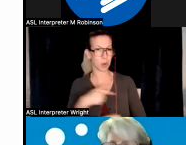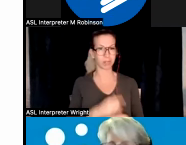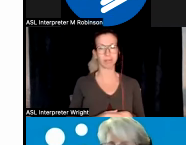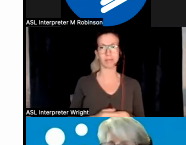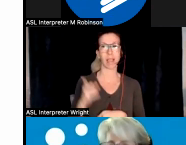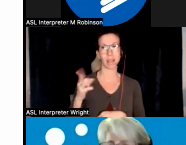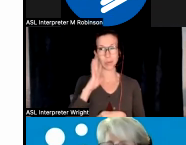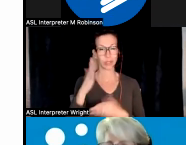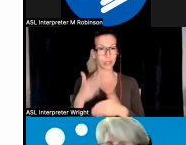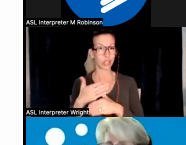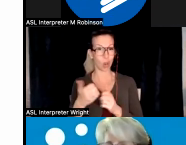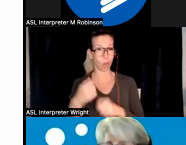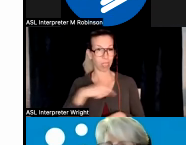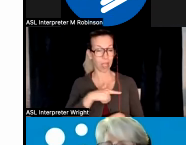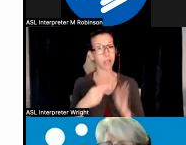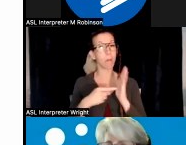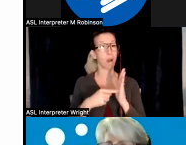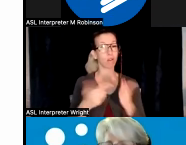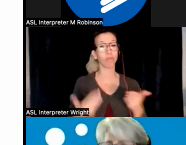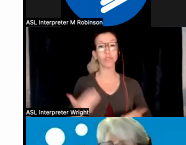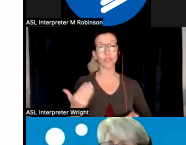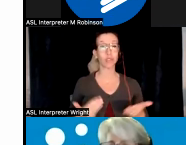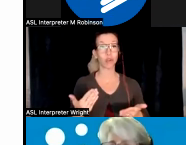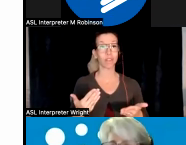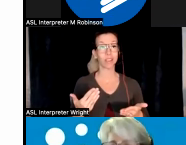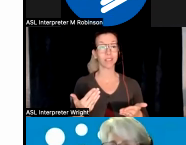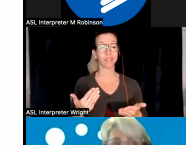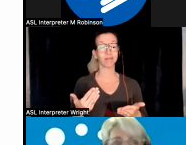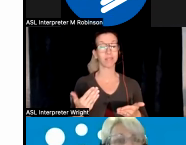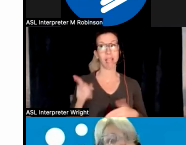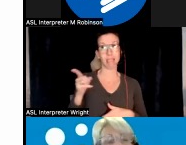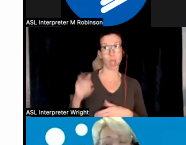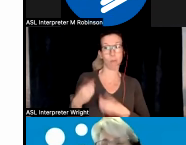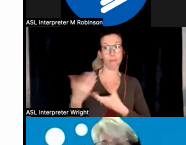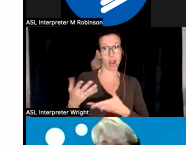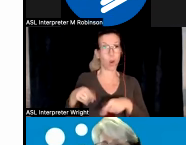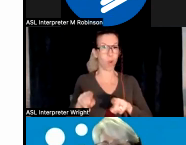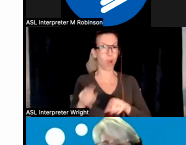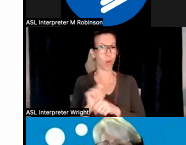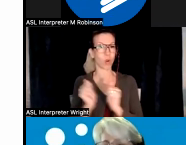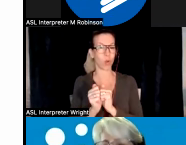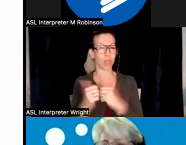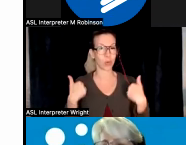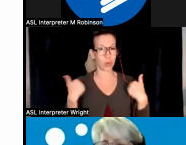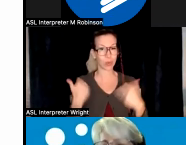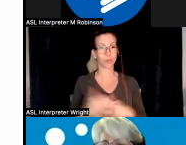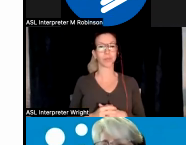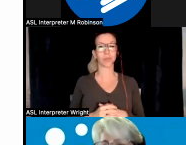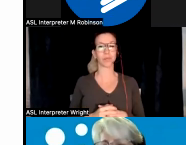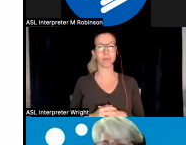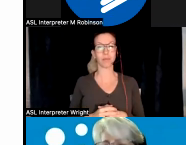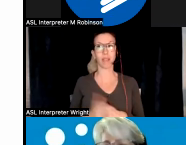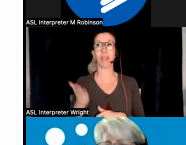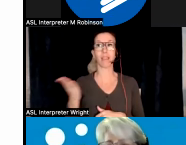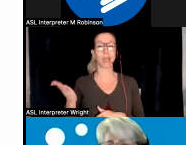model of service delivery that they provide when working with youth. And they are the presenters from the Center